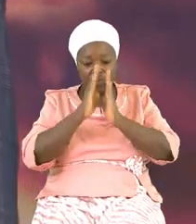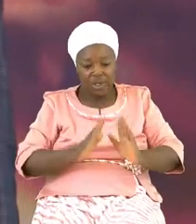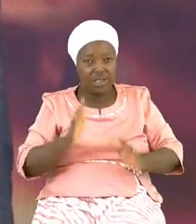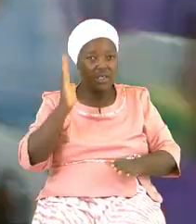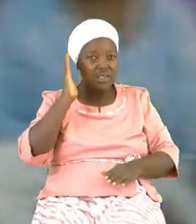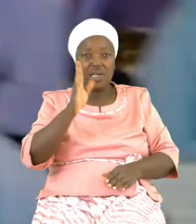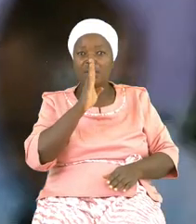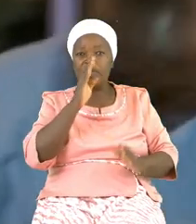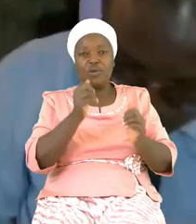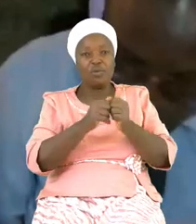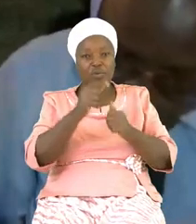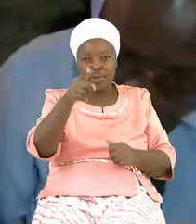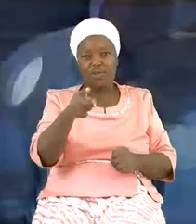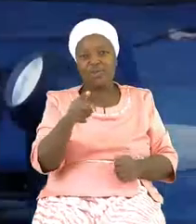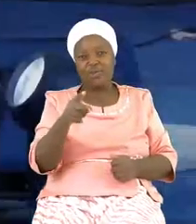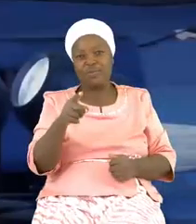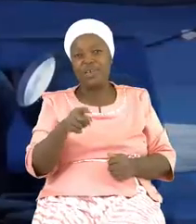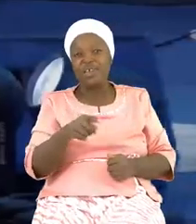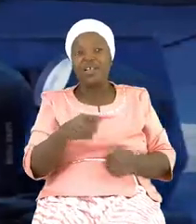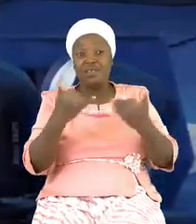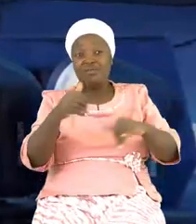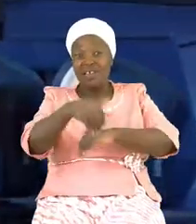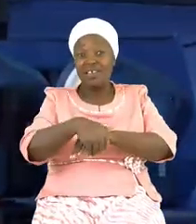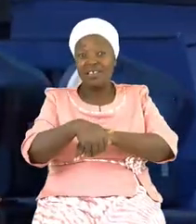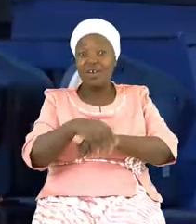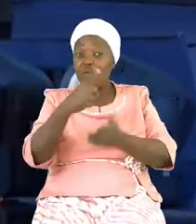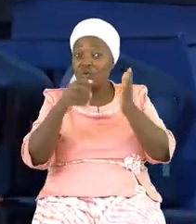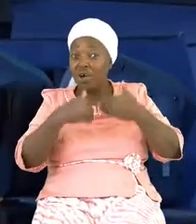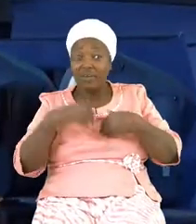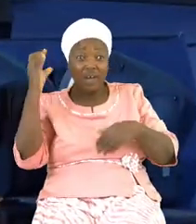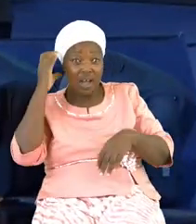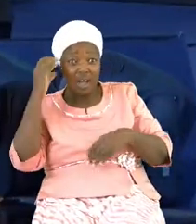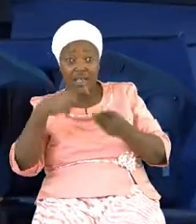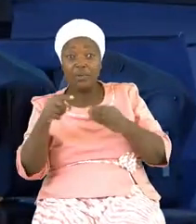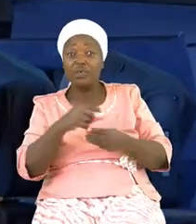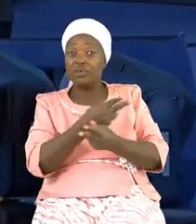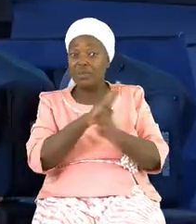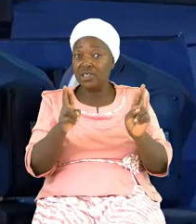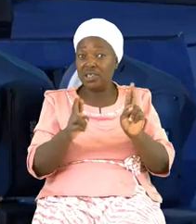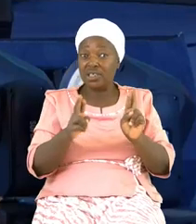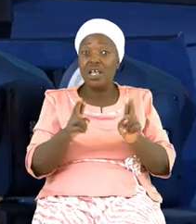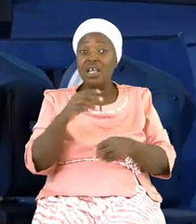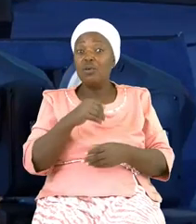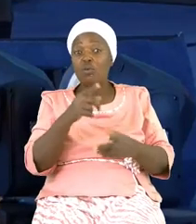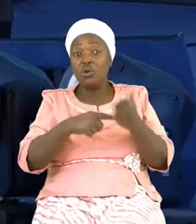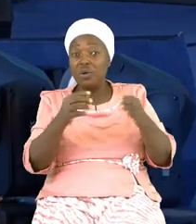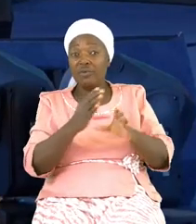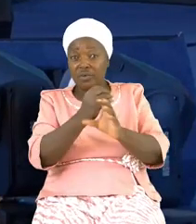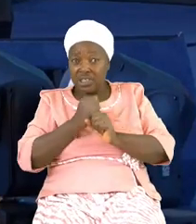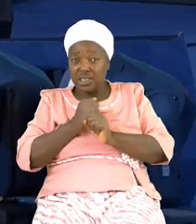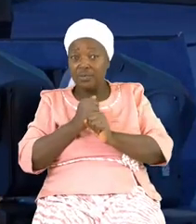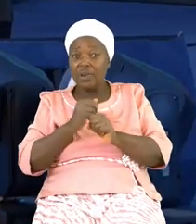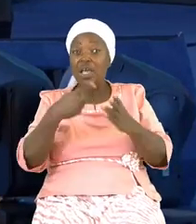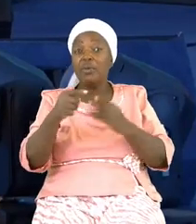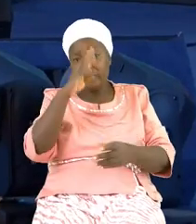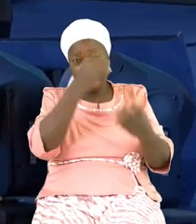you. Tonight, what you have heard about repentance, what you have received about faith in